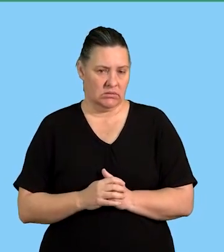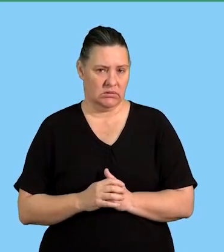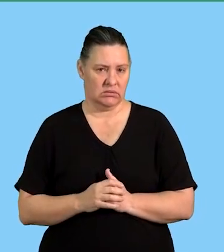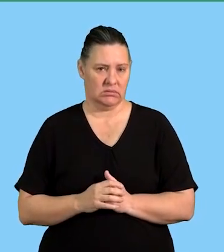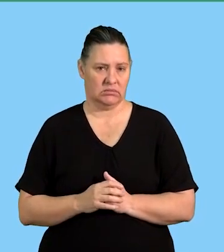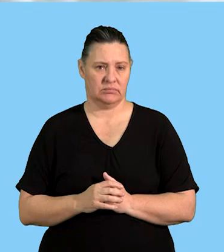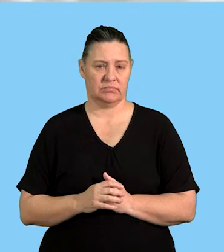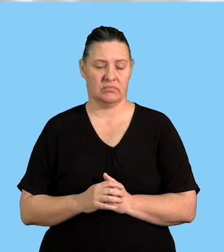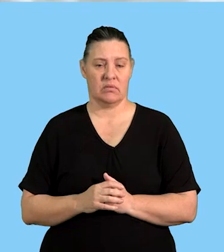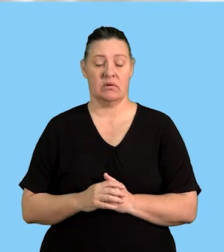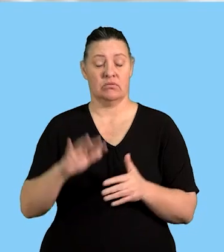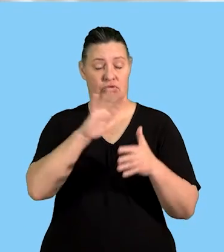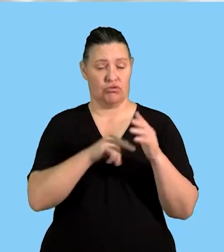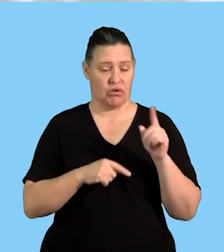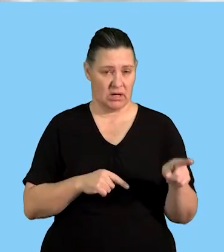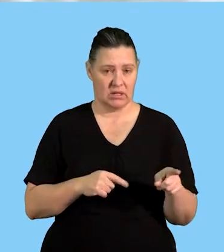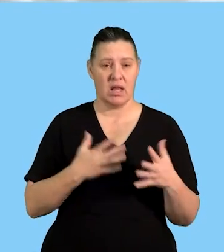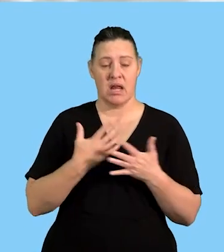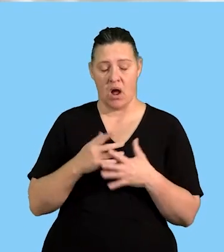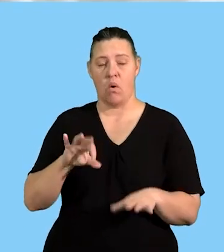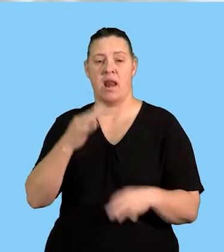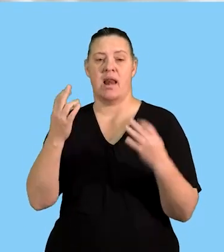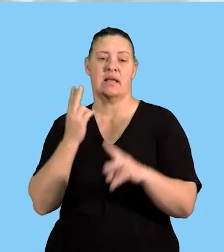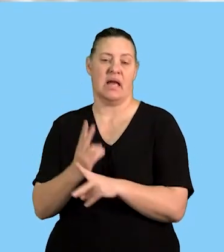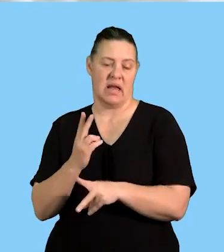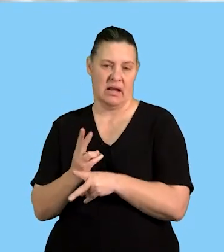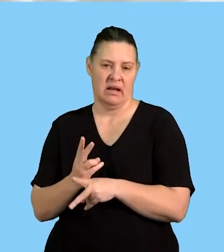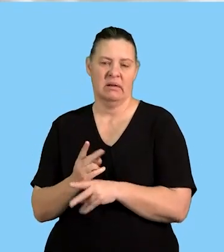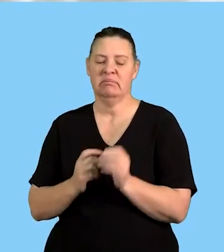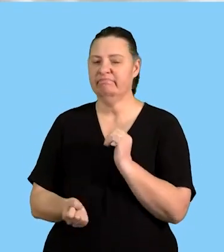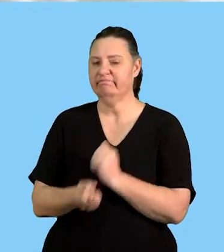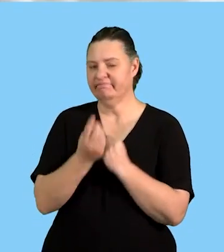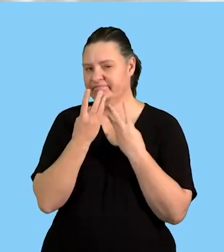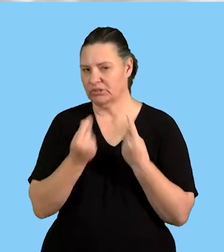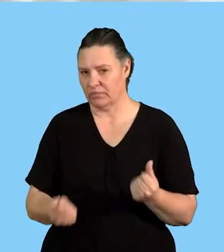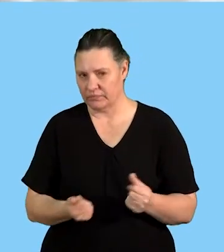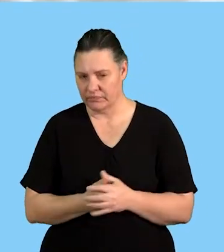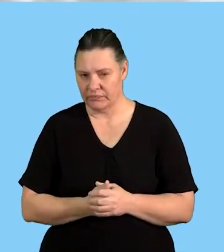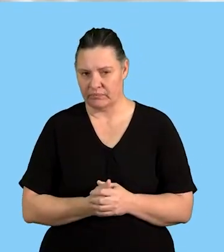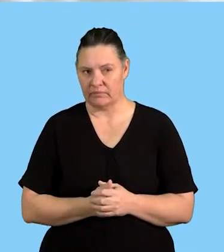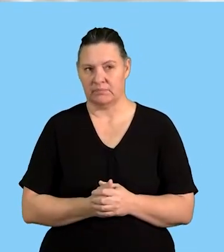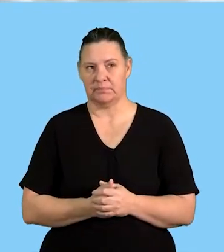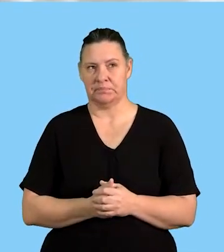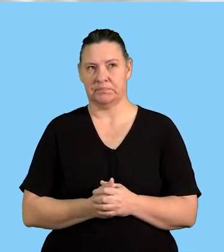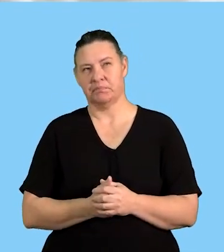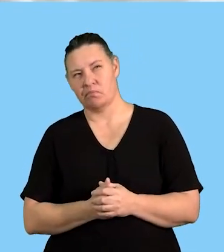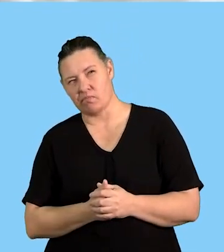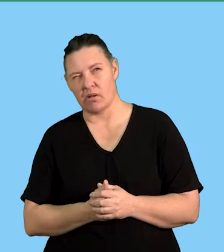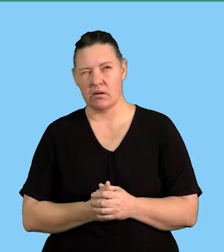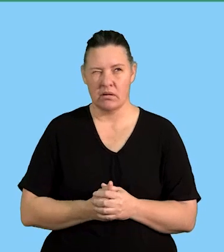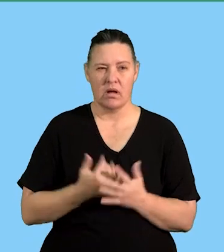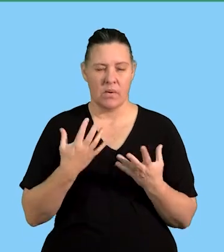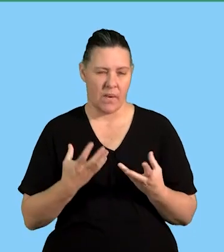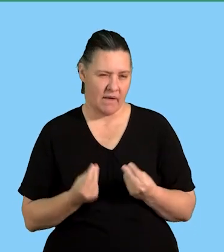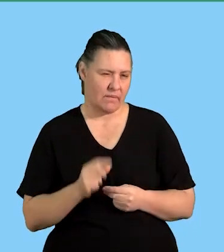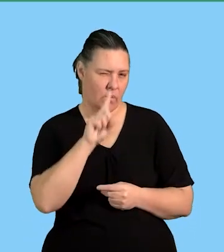350,000. So this is our scenario. We'll have to analyze it again and come up with a solution. Now,